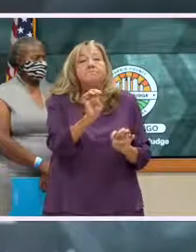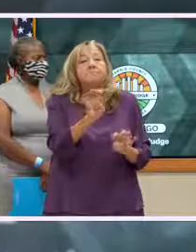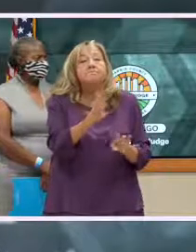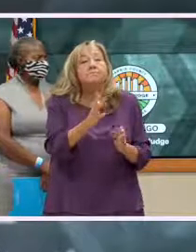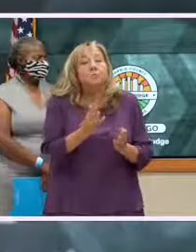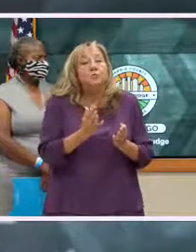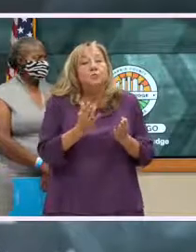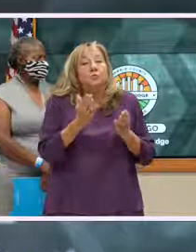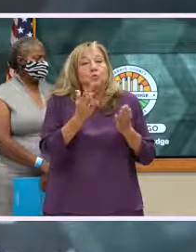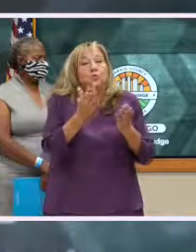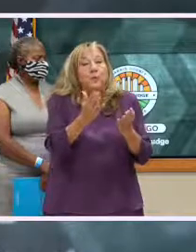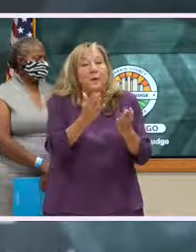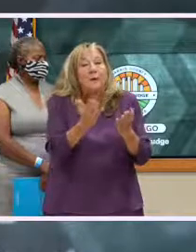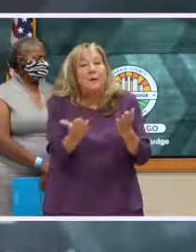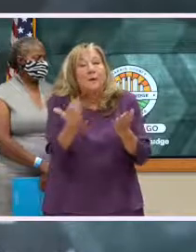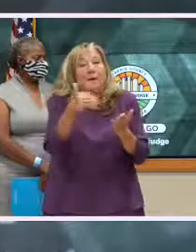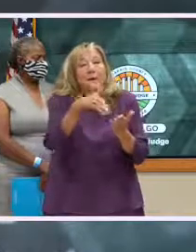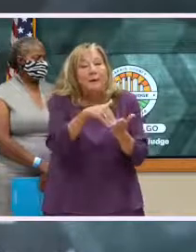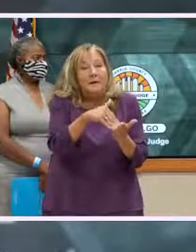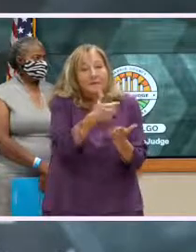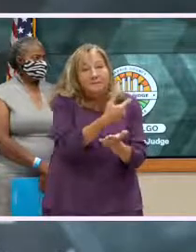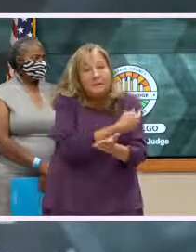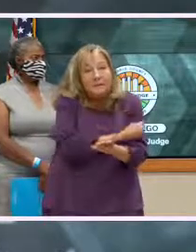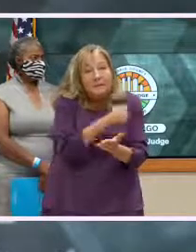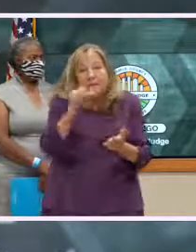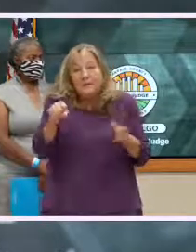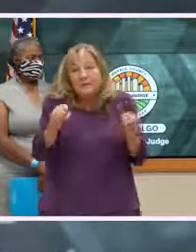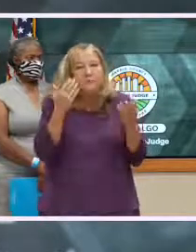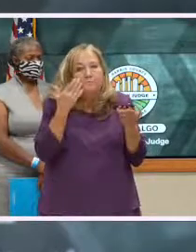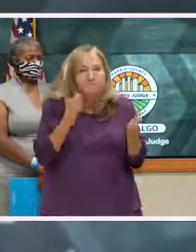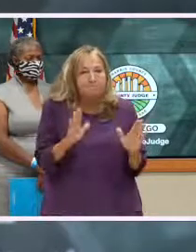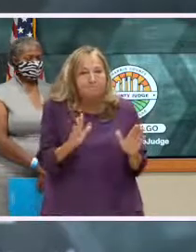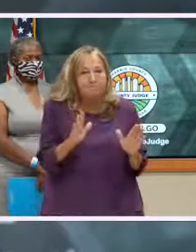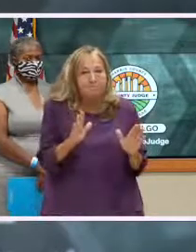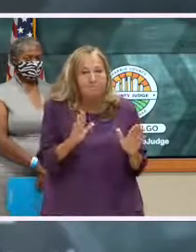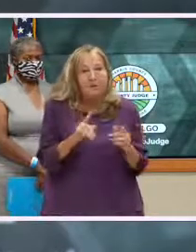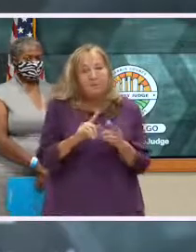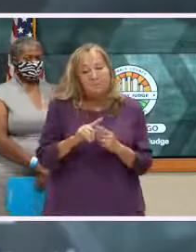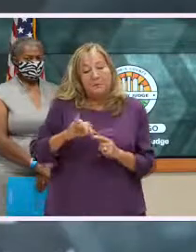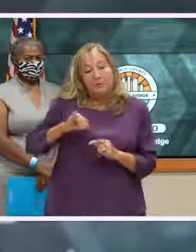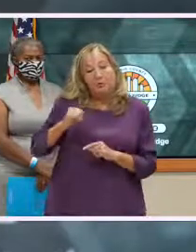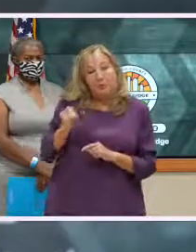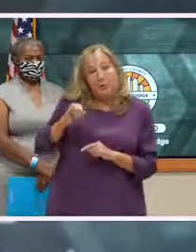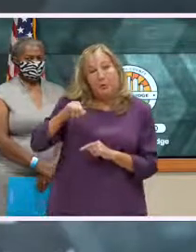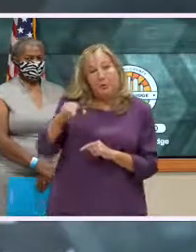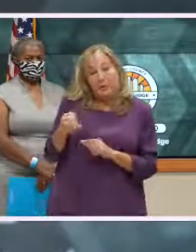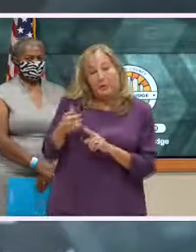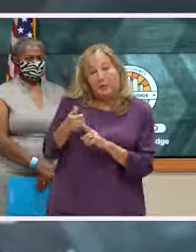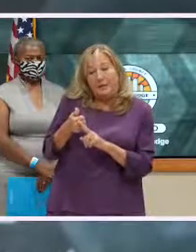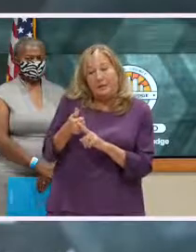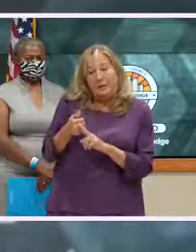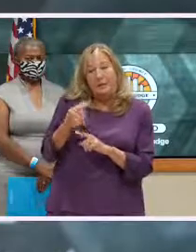but you should feel relatively comfortable if you've gotten a single dose of the J&J vaccine.